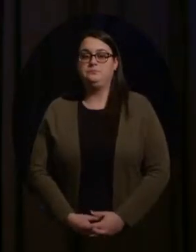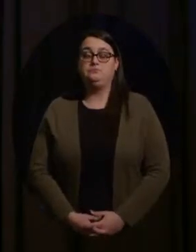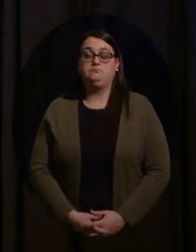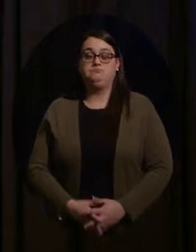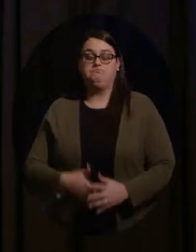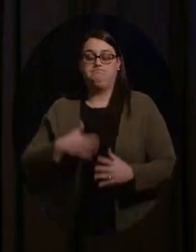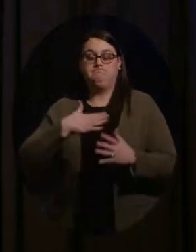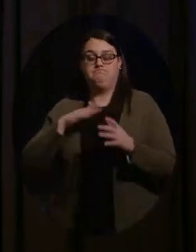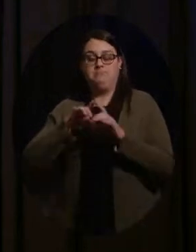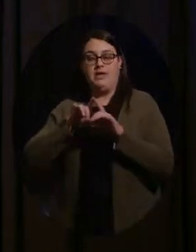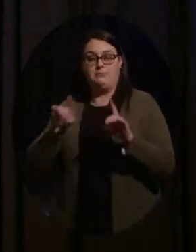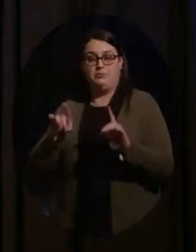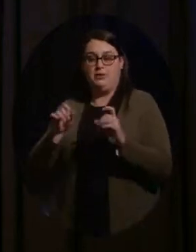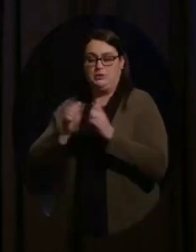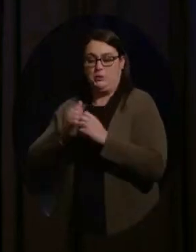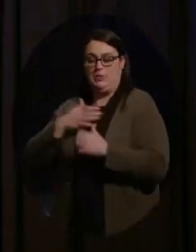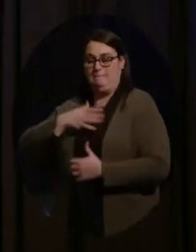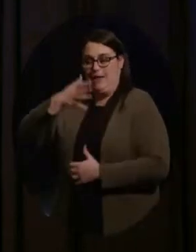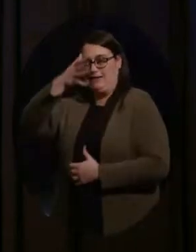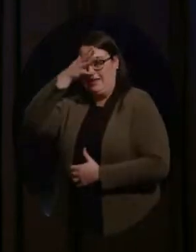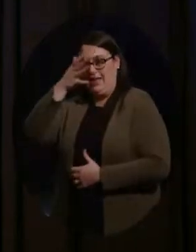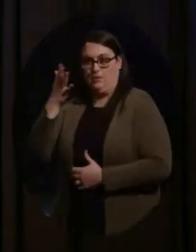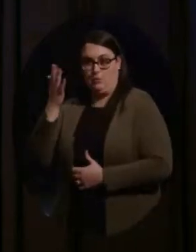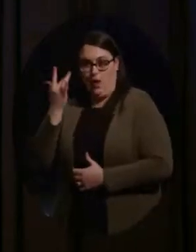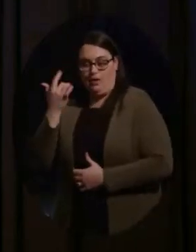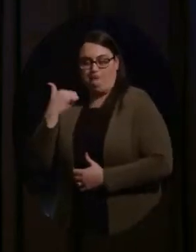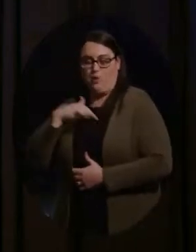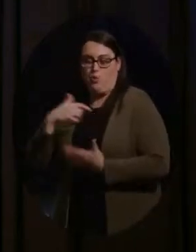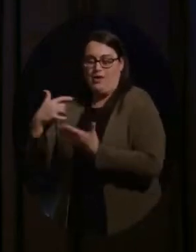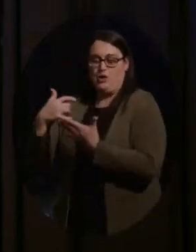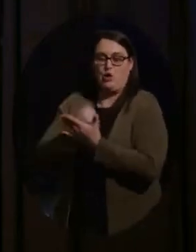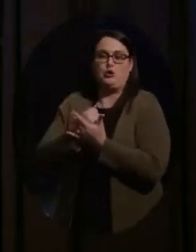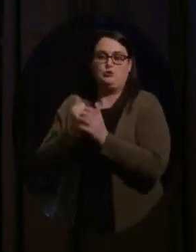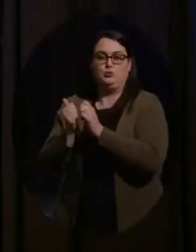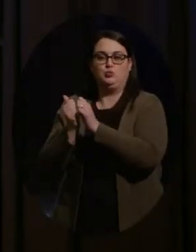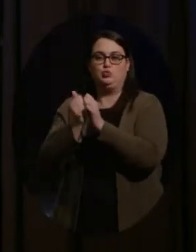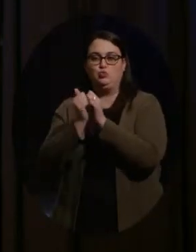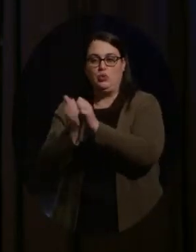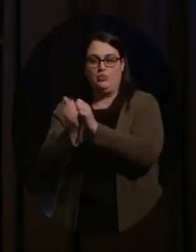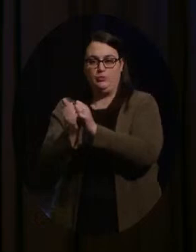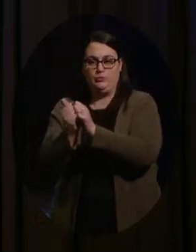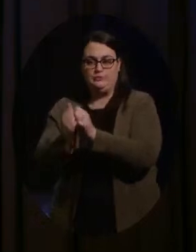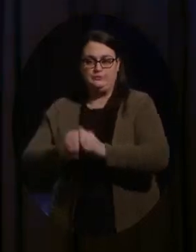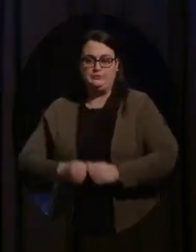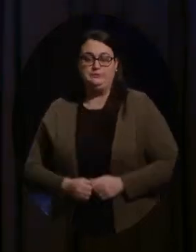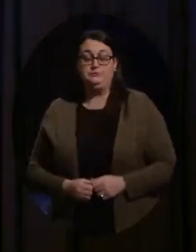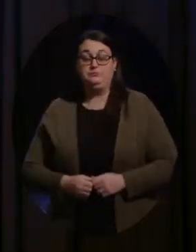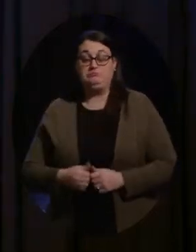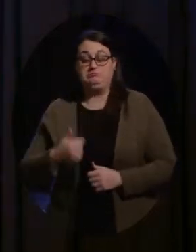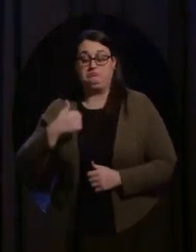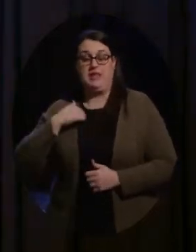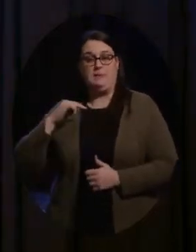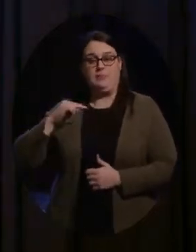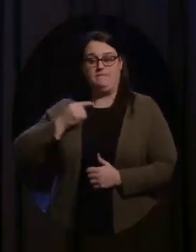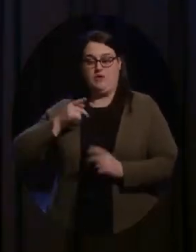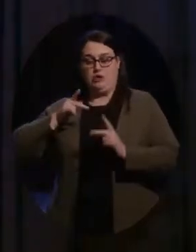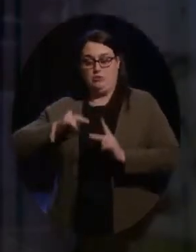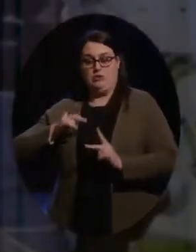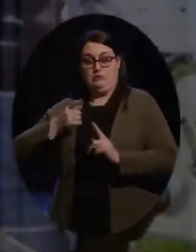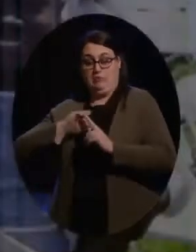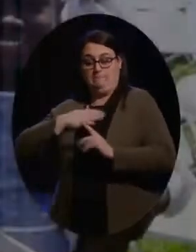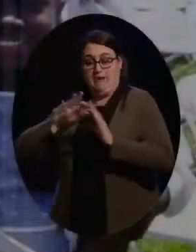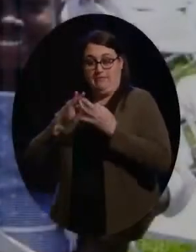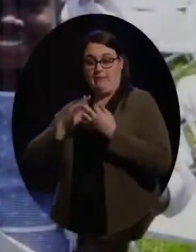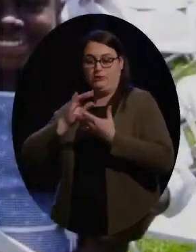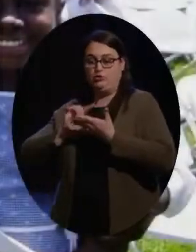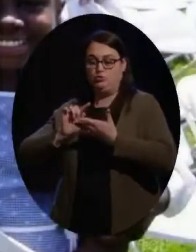My diploma is with my dad because we earned it together. Being the first person in my family to